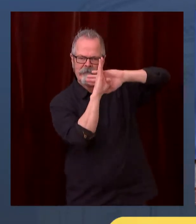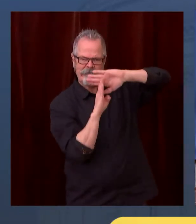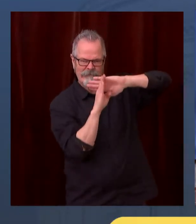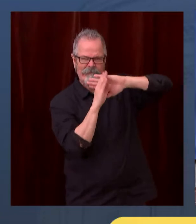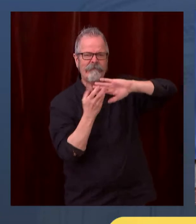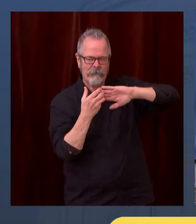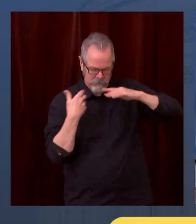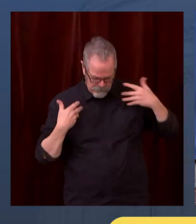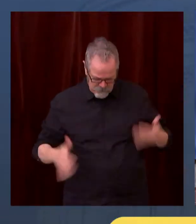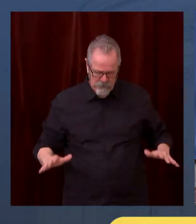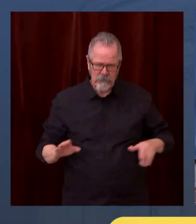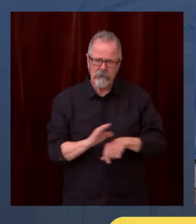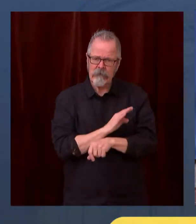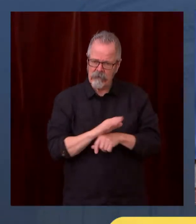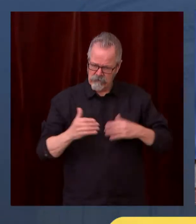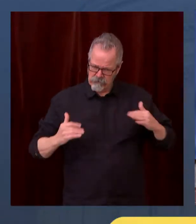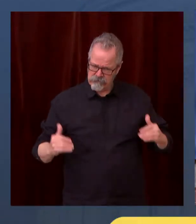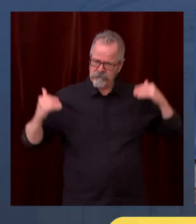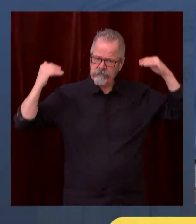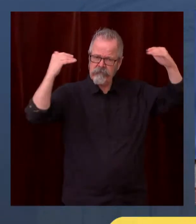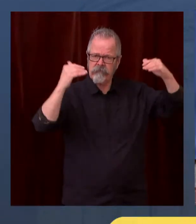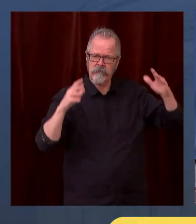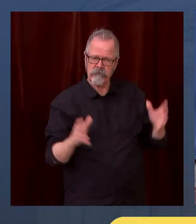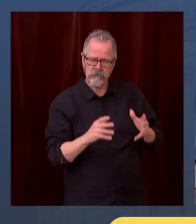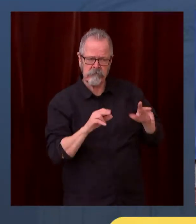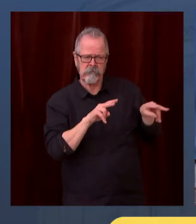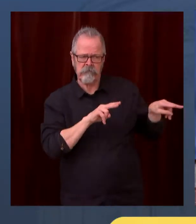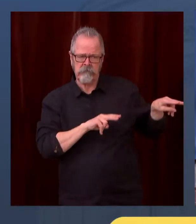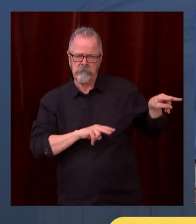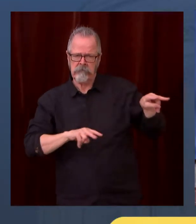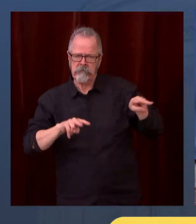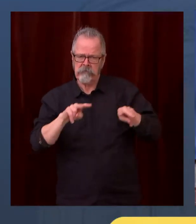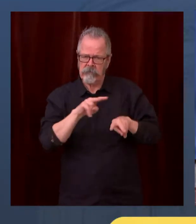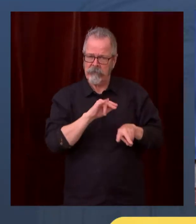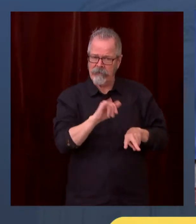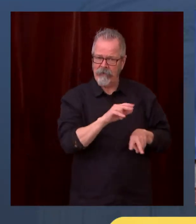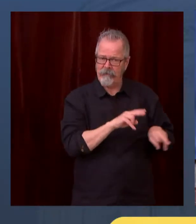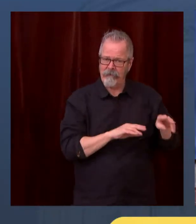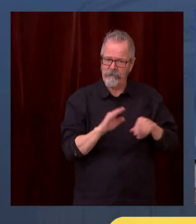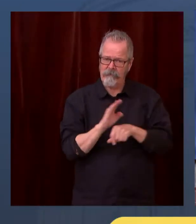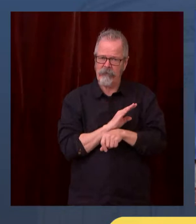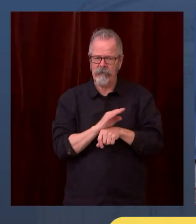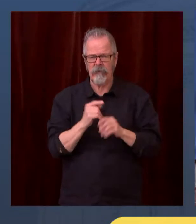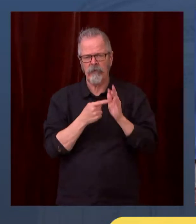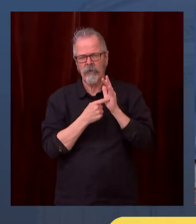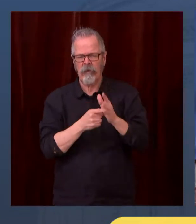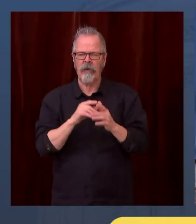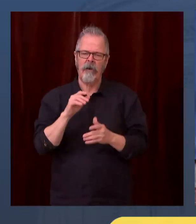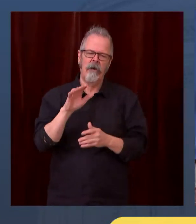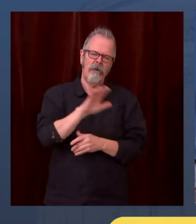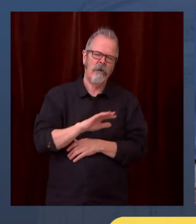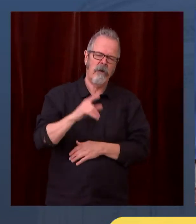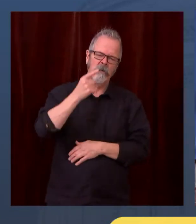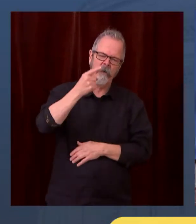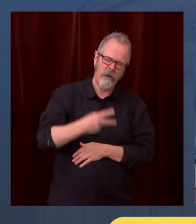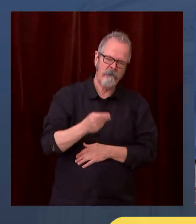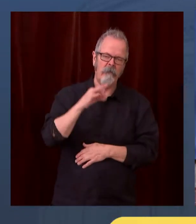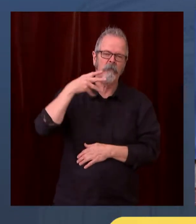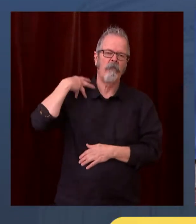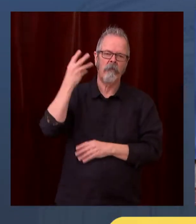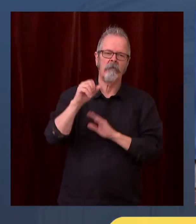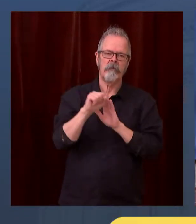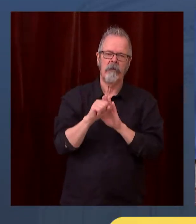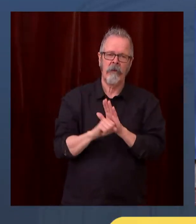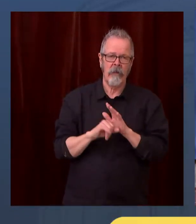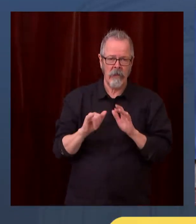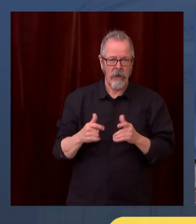a heightened level of activity for businesses that represent about half the population of the state of Washington. This is a big step forward. We're very